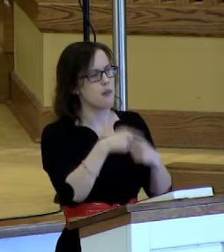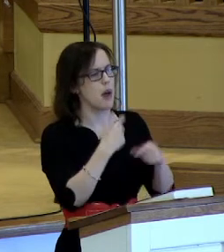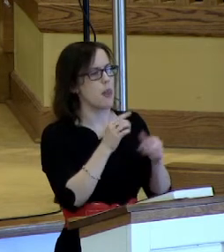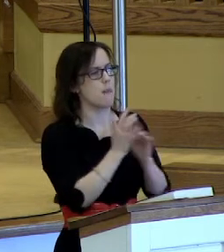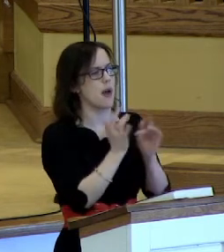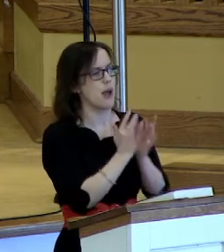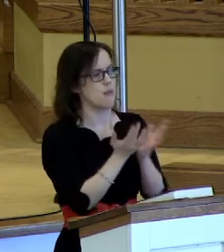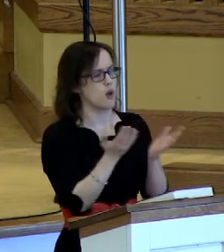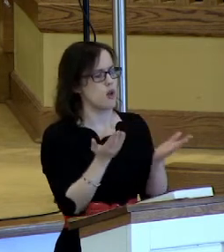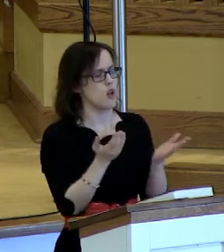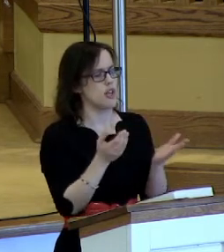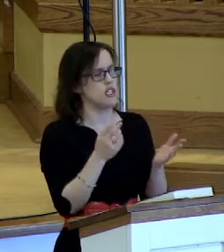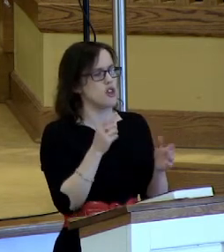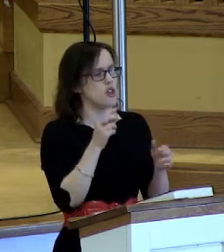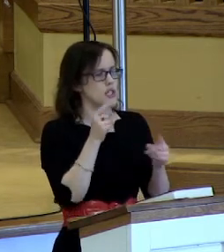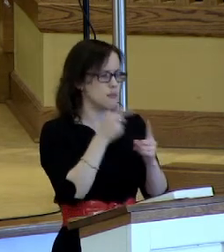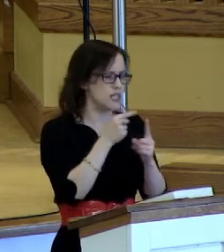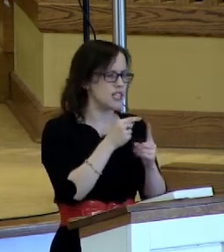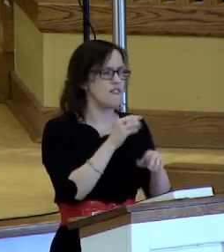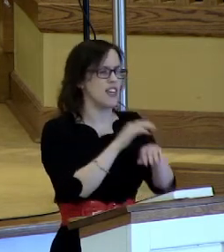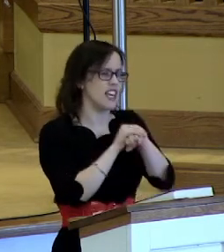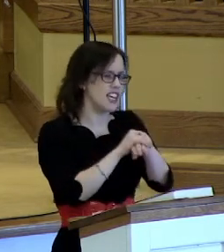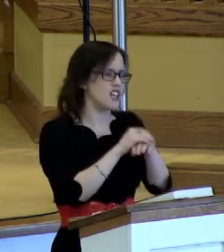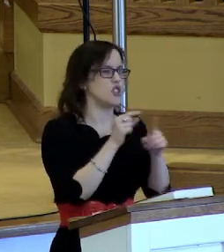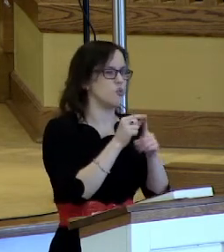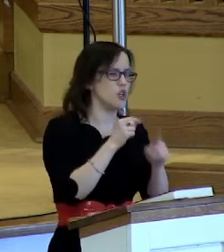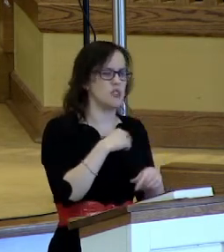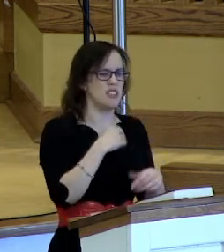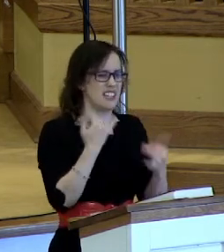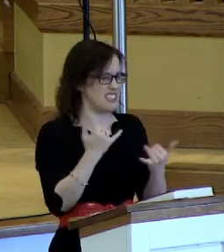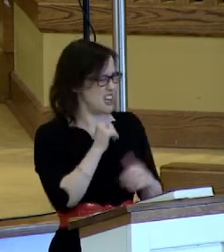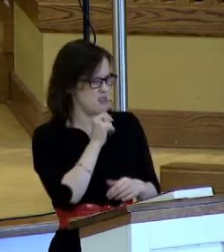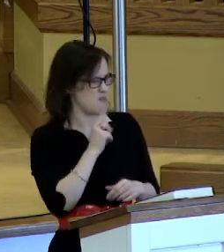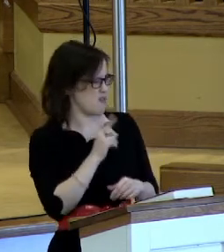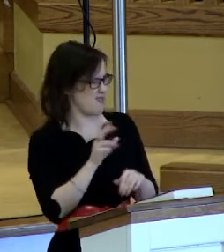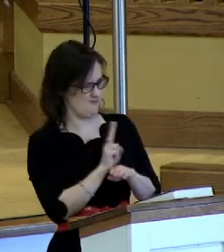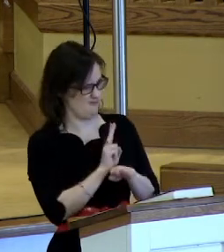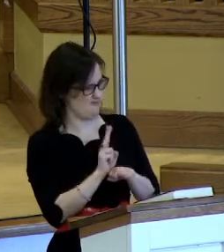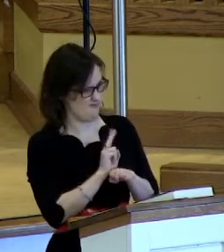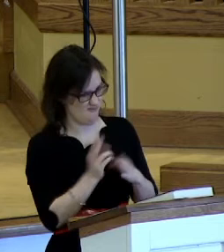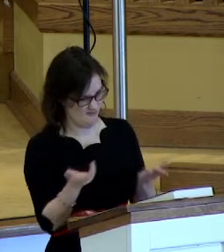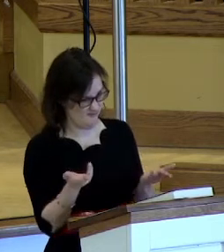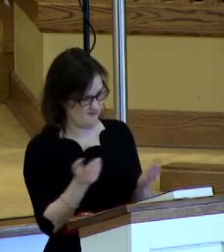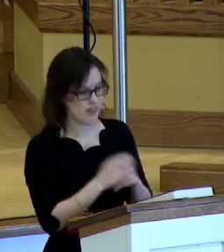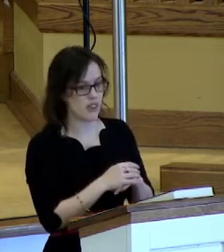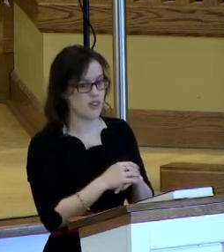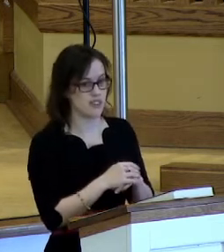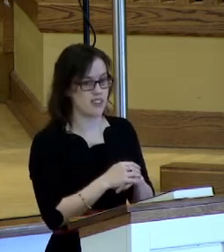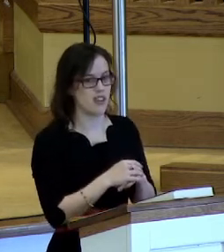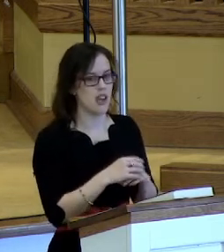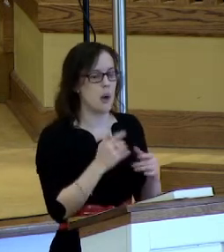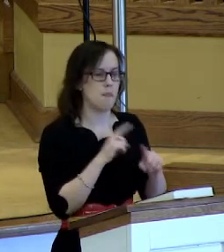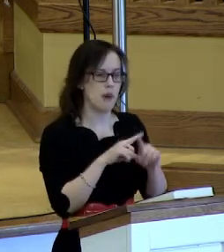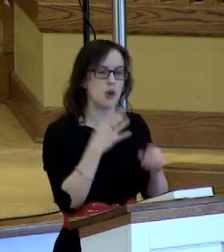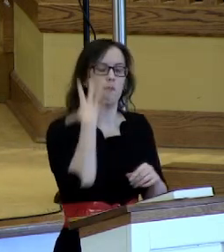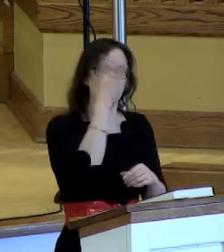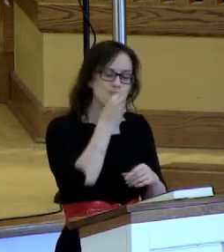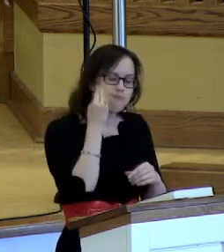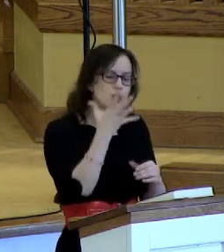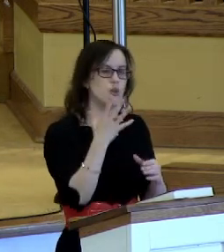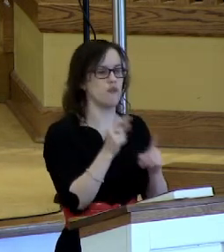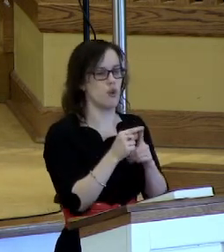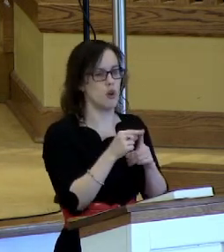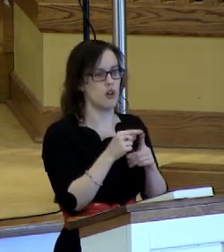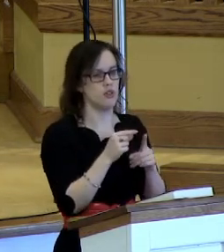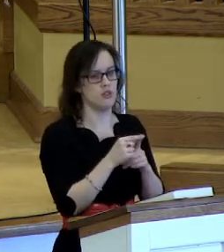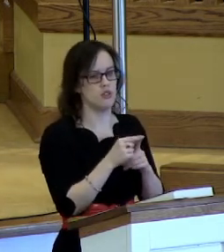words that have kind of dropped out of our English language. We don't use them as much as we used to, but they're beautiful words. They're words that